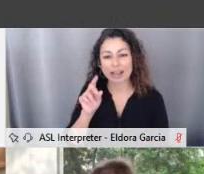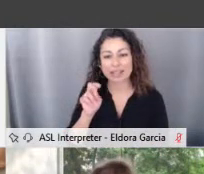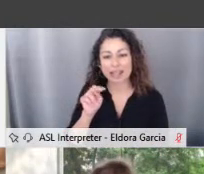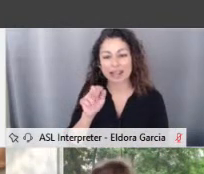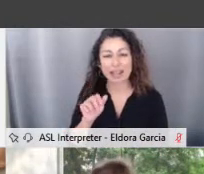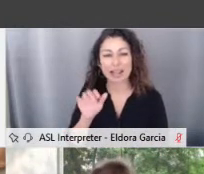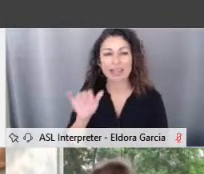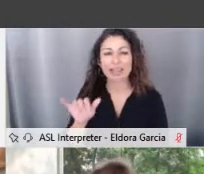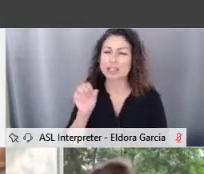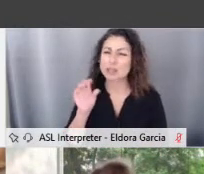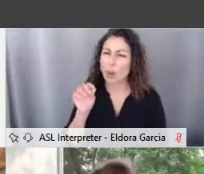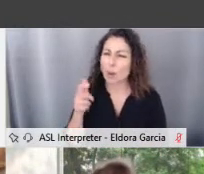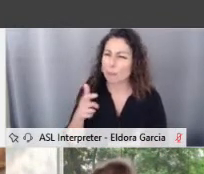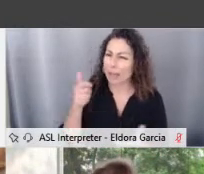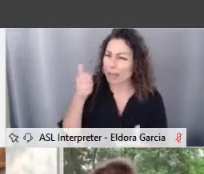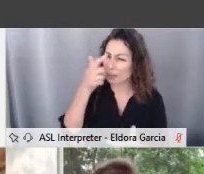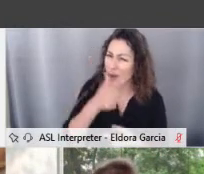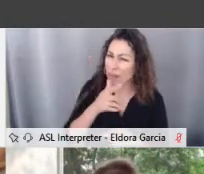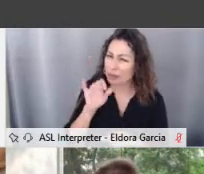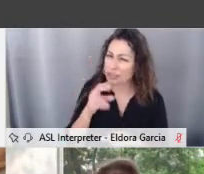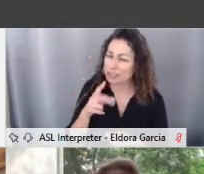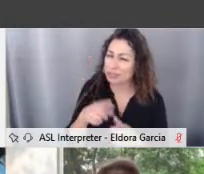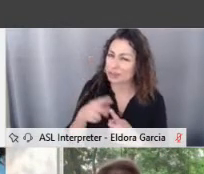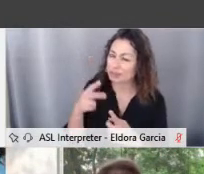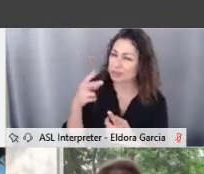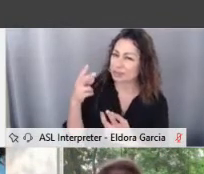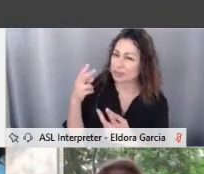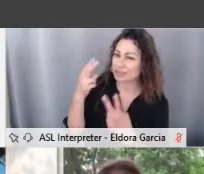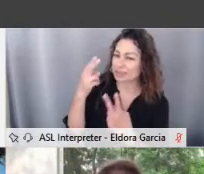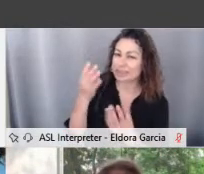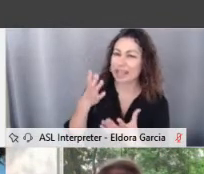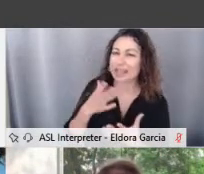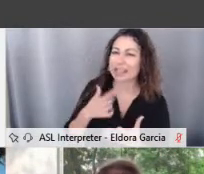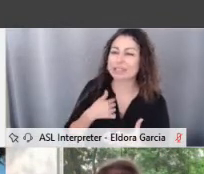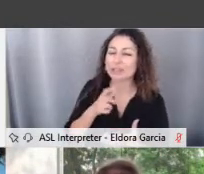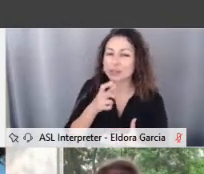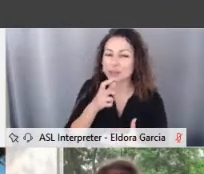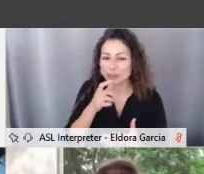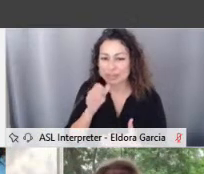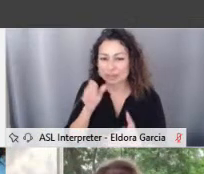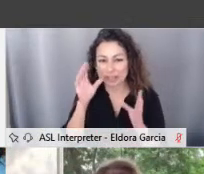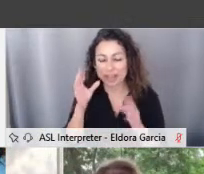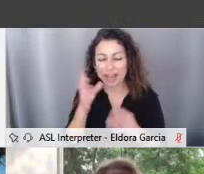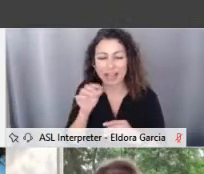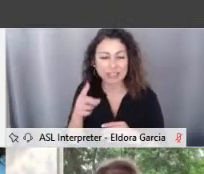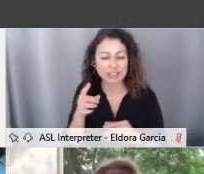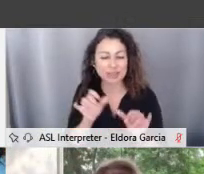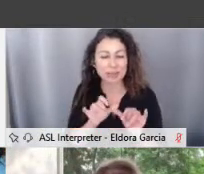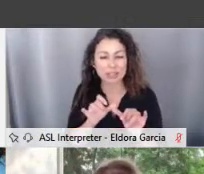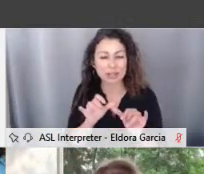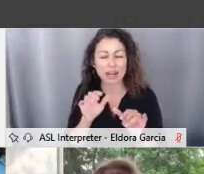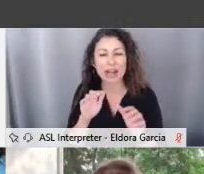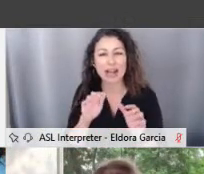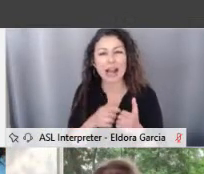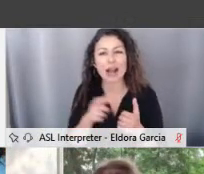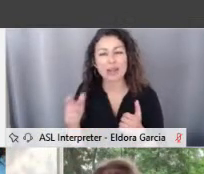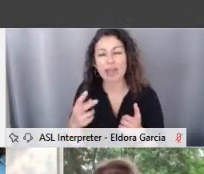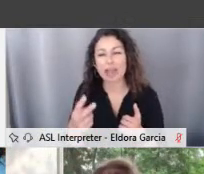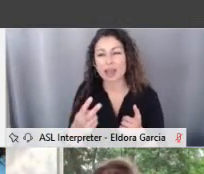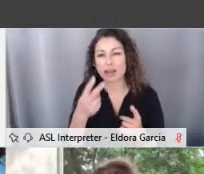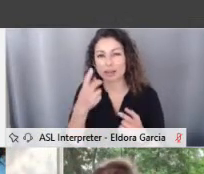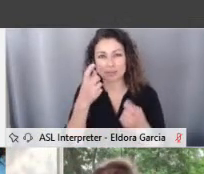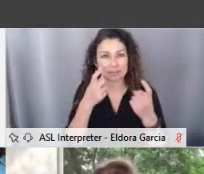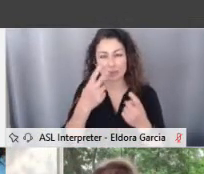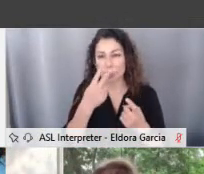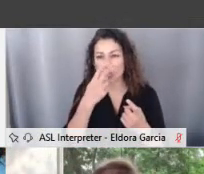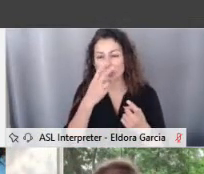big brother-ish. They're apparently designed to tell us who's paying attention, but certainly don't do so. And they just measure the ways they're watching our faces.